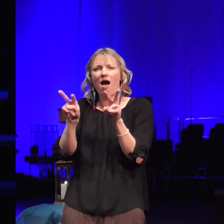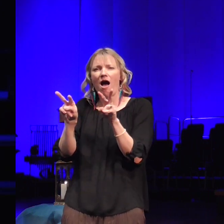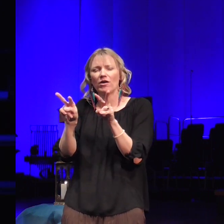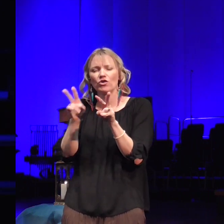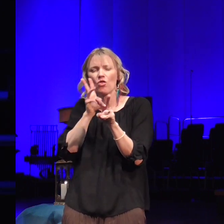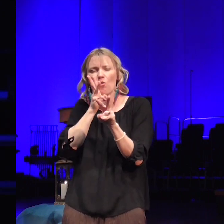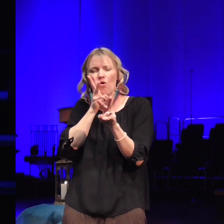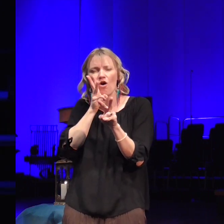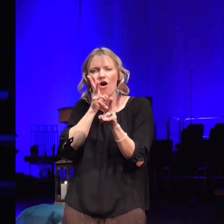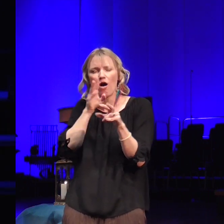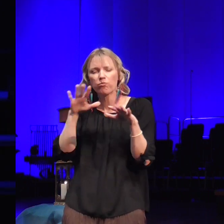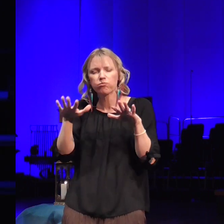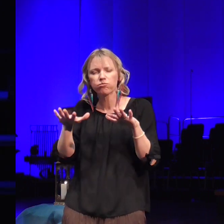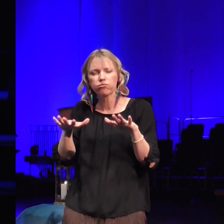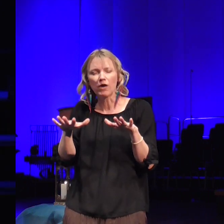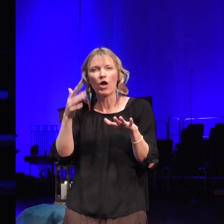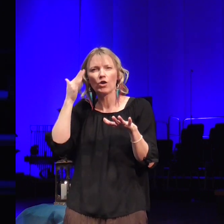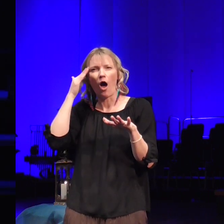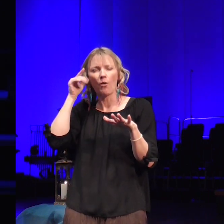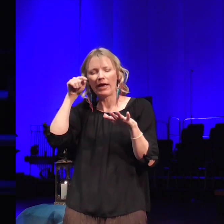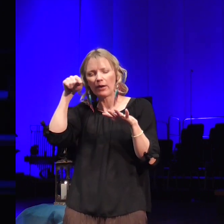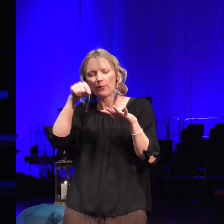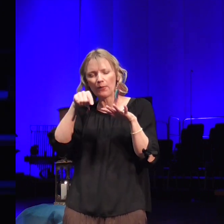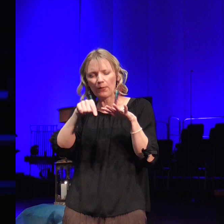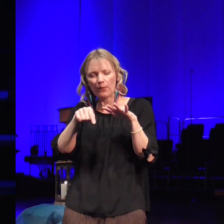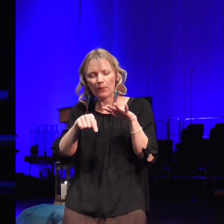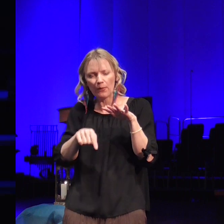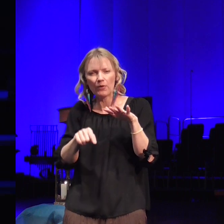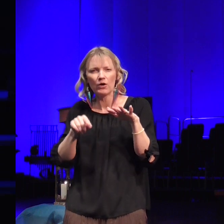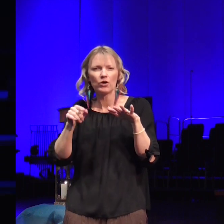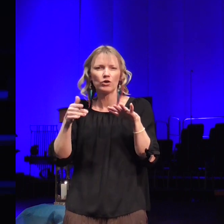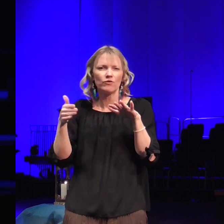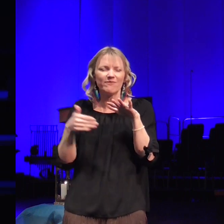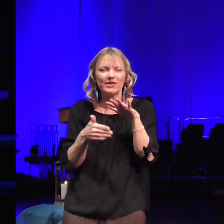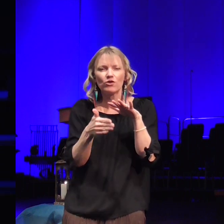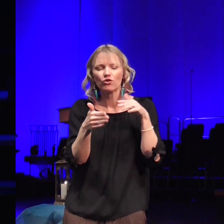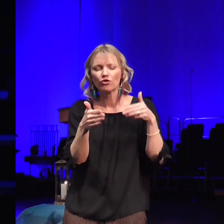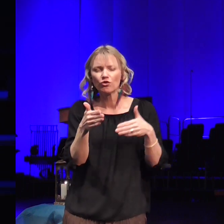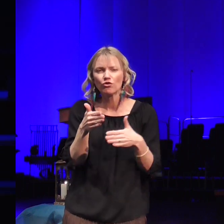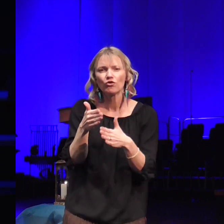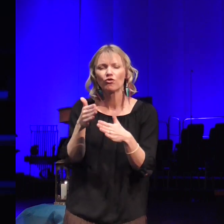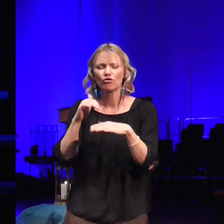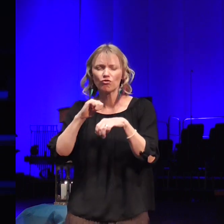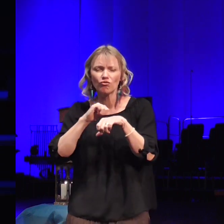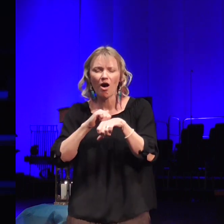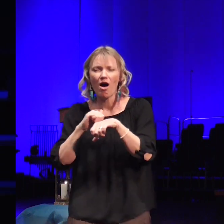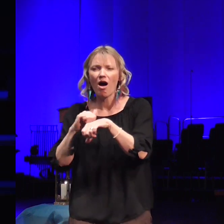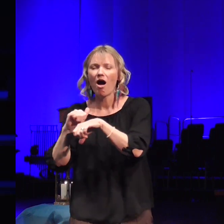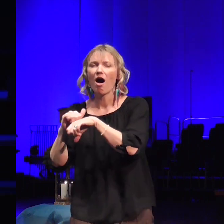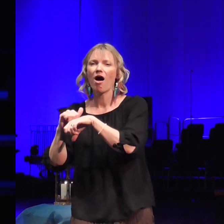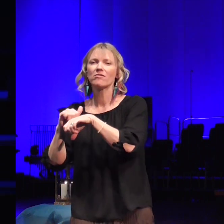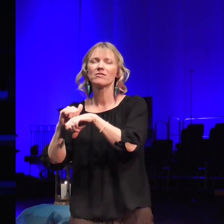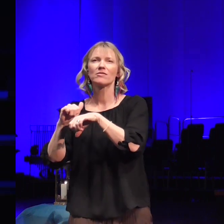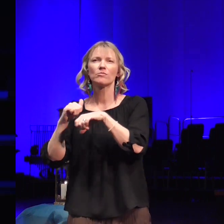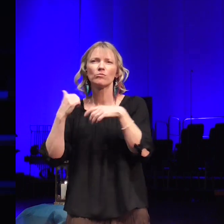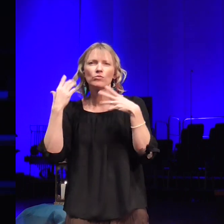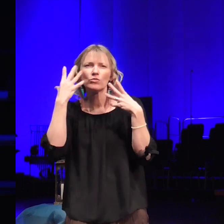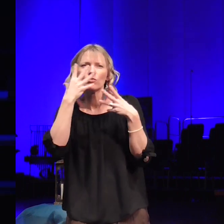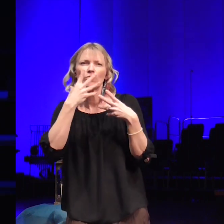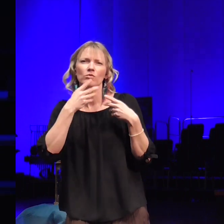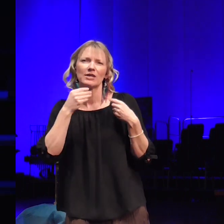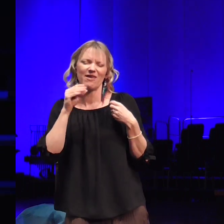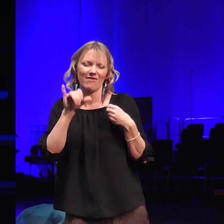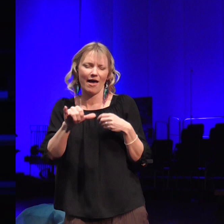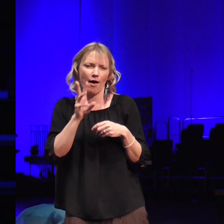water, knowing that below the surface there were trout and other fish and rocks, and the beauty of